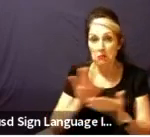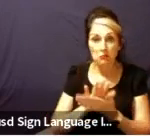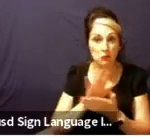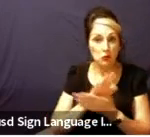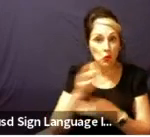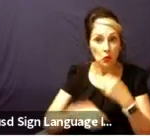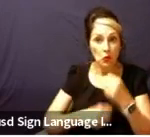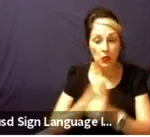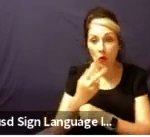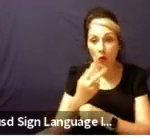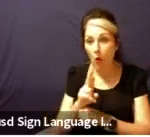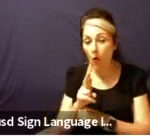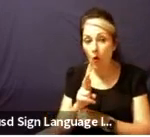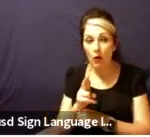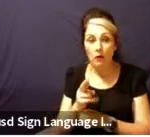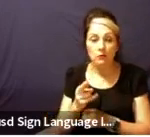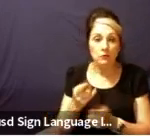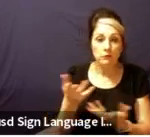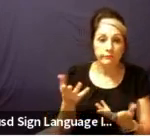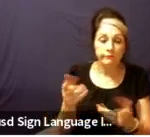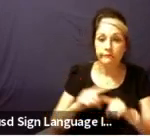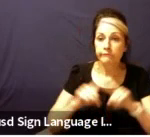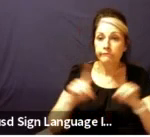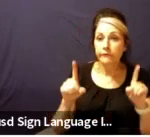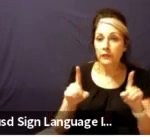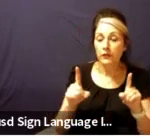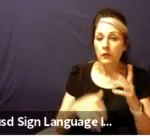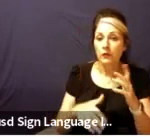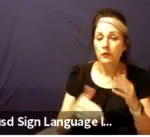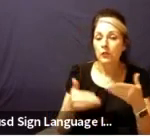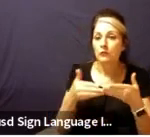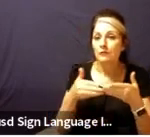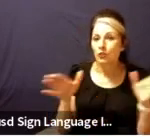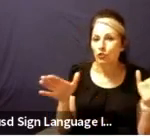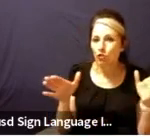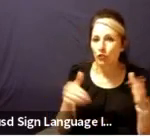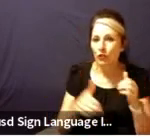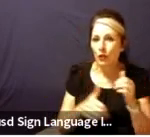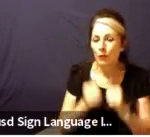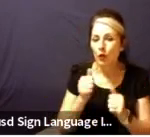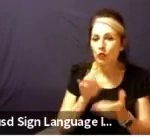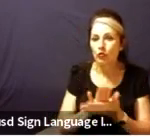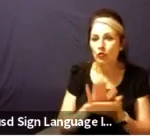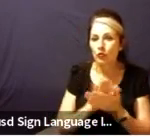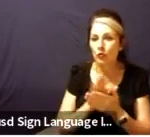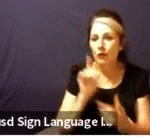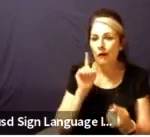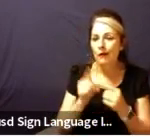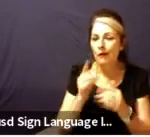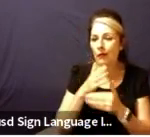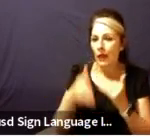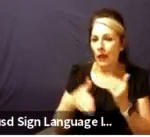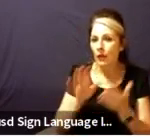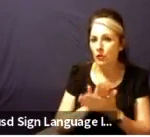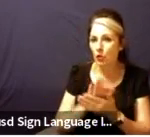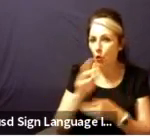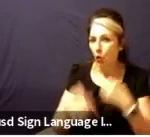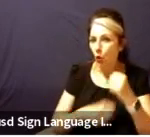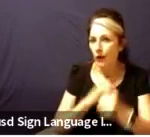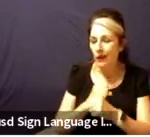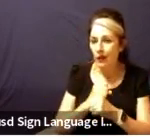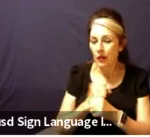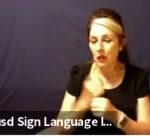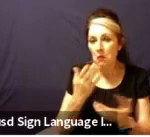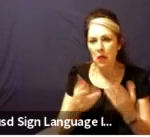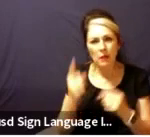For others, it may be a little sooner. But most schools have until the end of the school year. So you